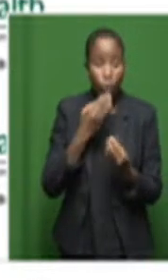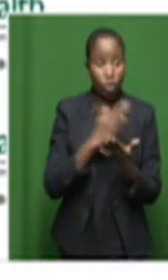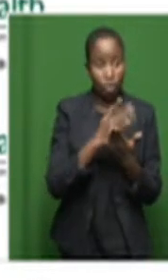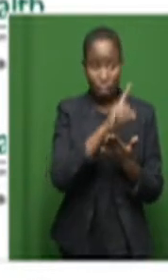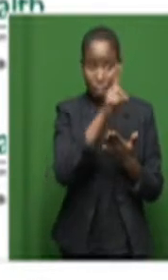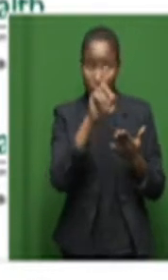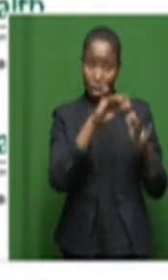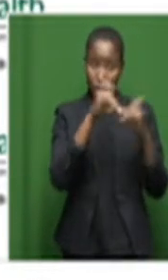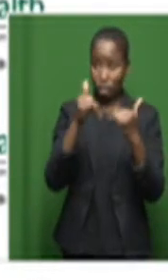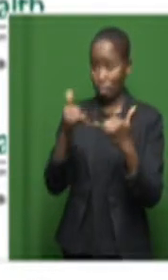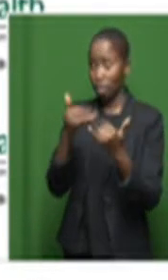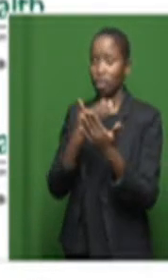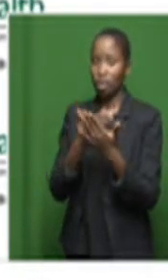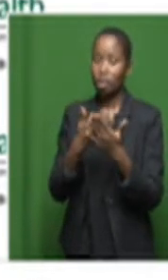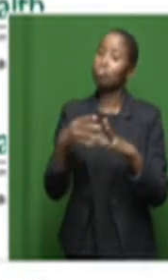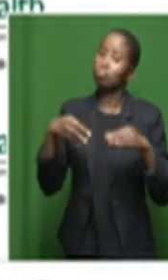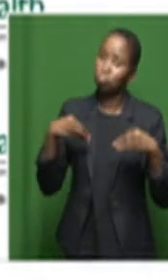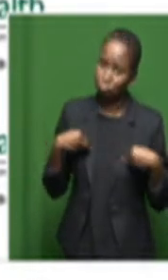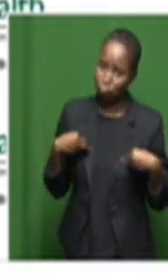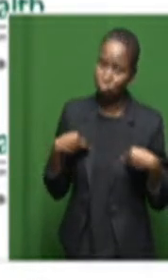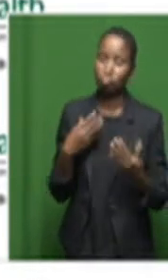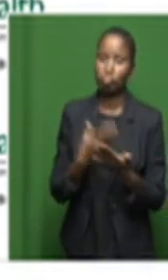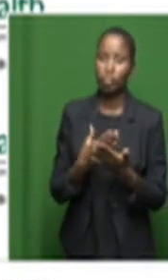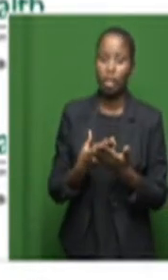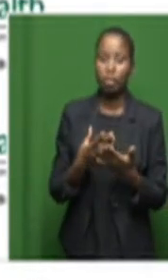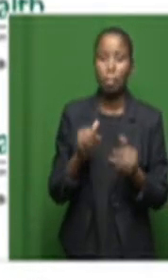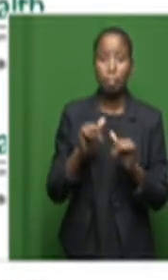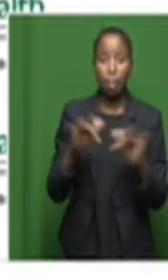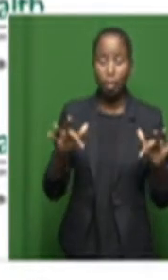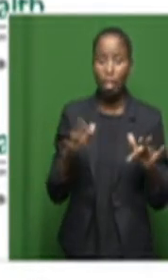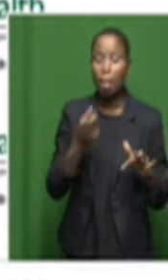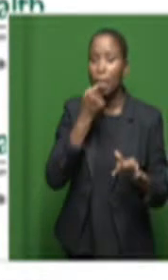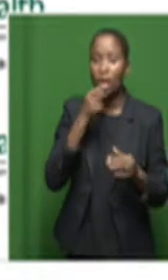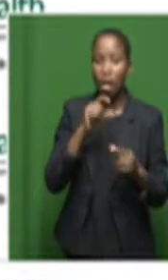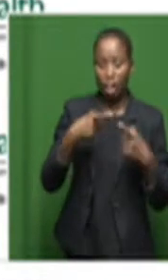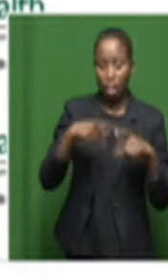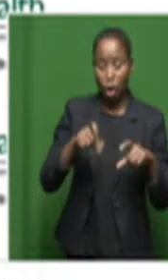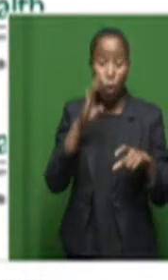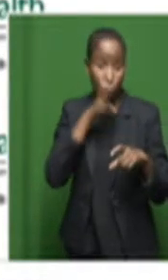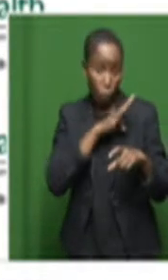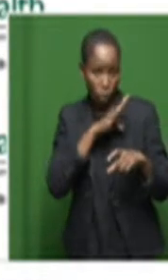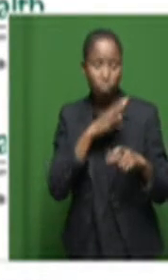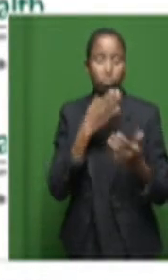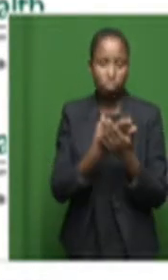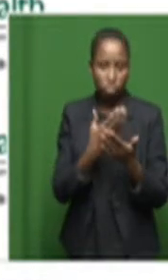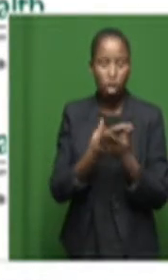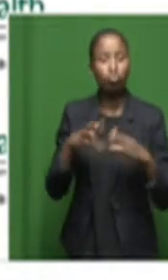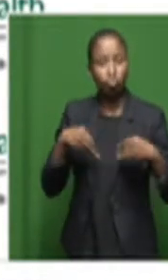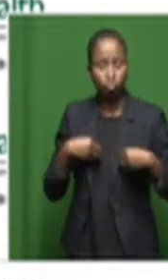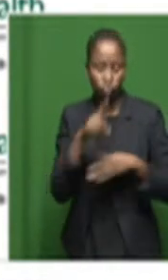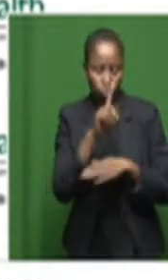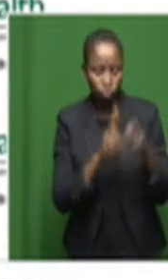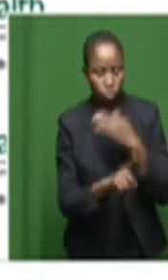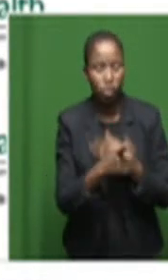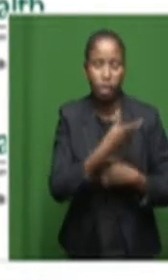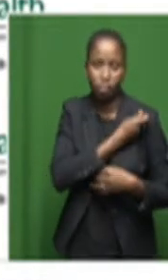that they can also take people who are not on medical aids. Your big